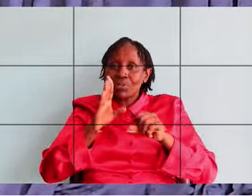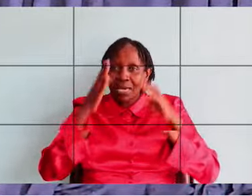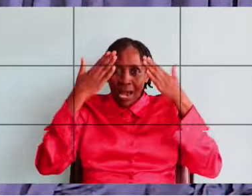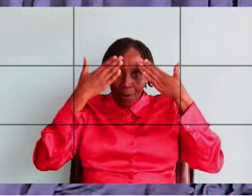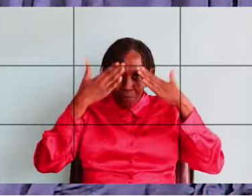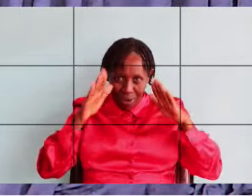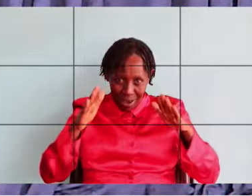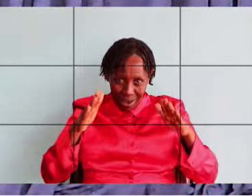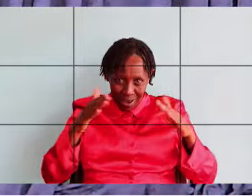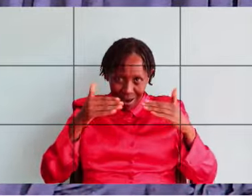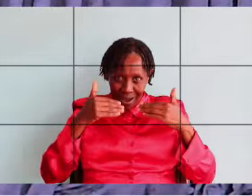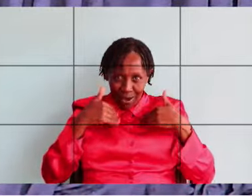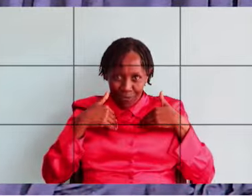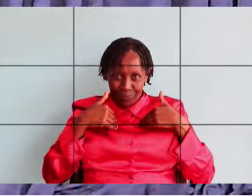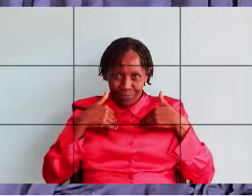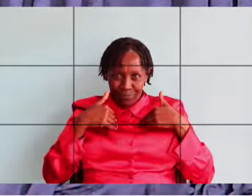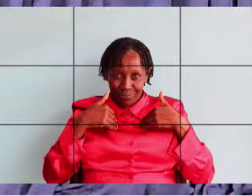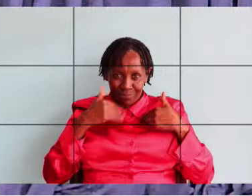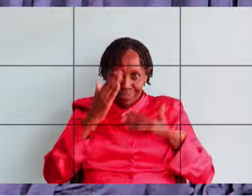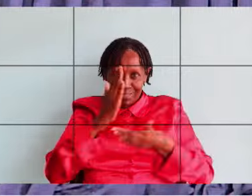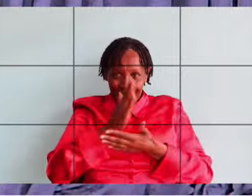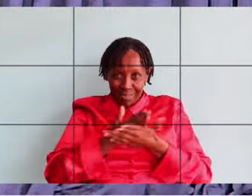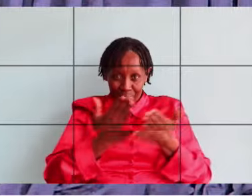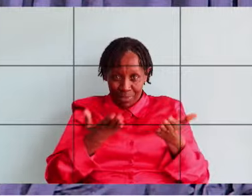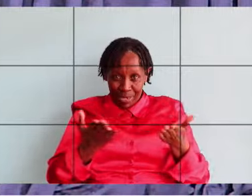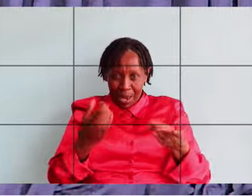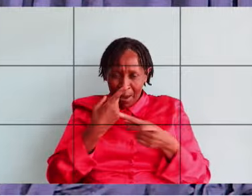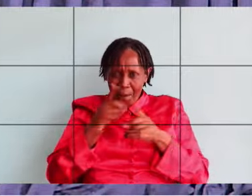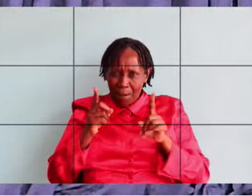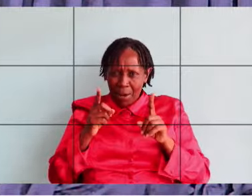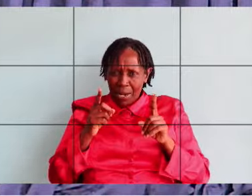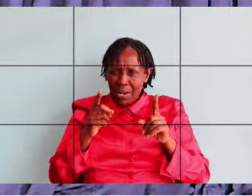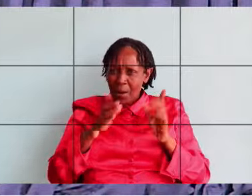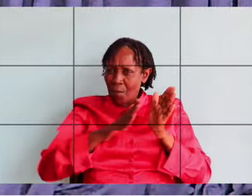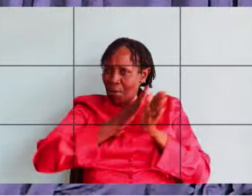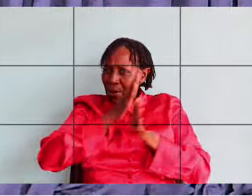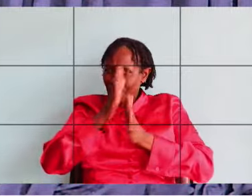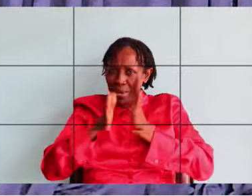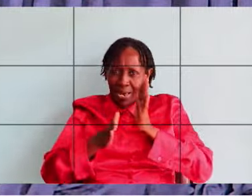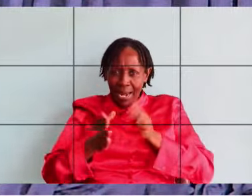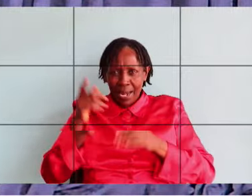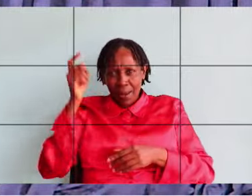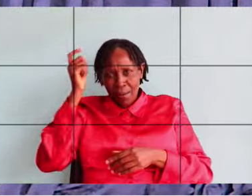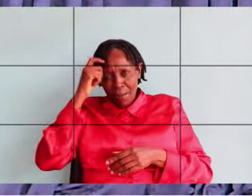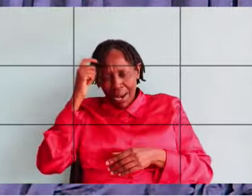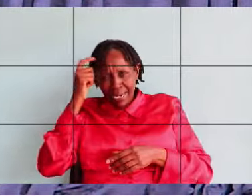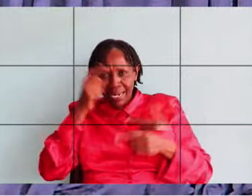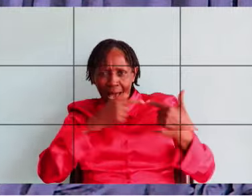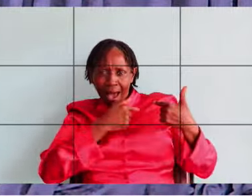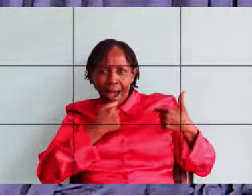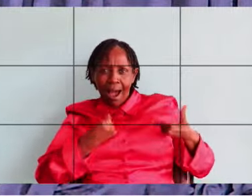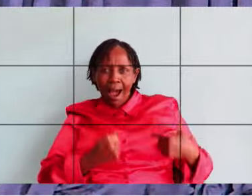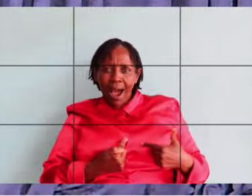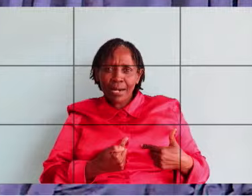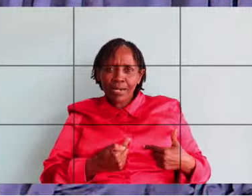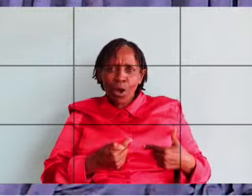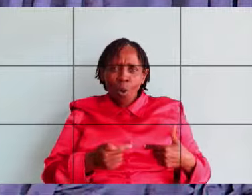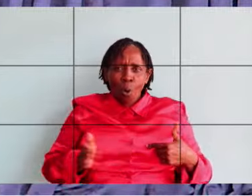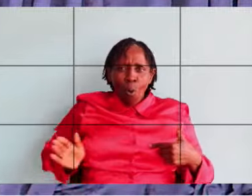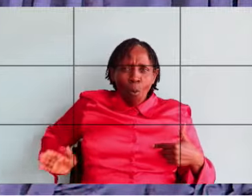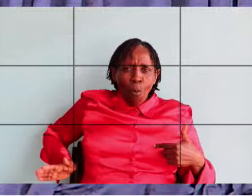are we prepared for it? Have we prepared our hearts for it? Have we prepared our minds for it? And also, have we prepared our pockets for